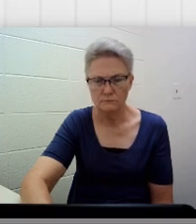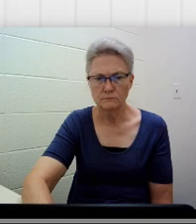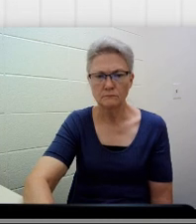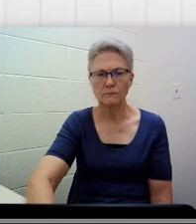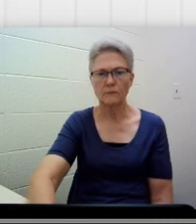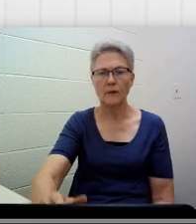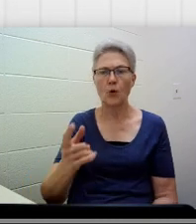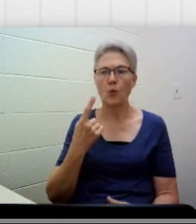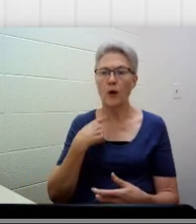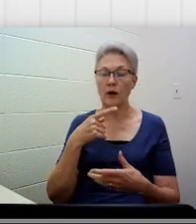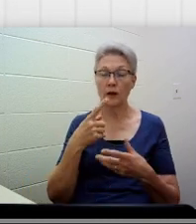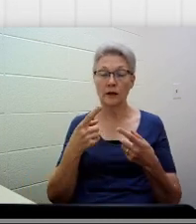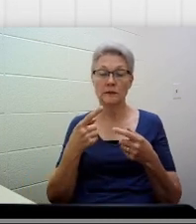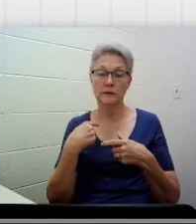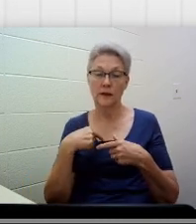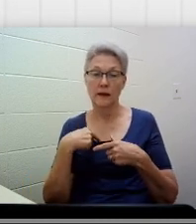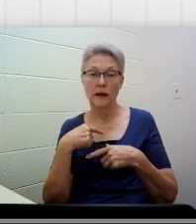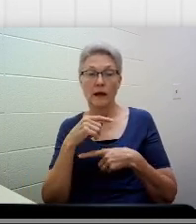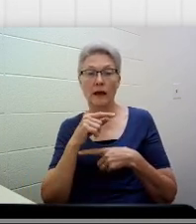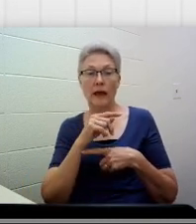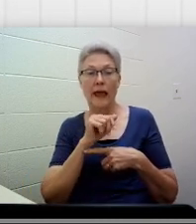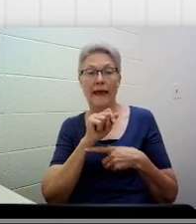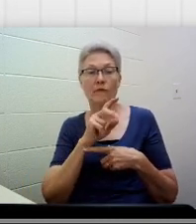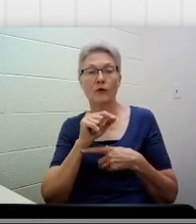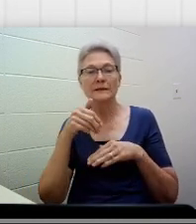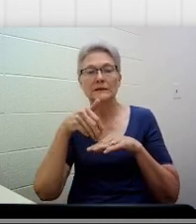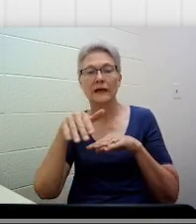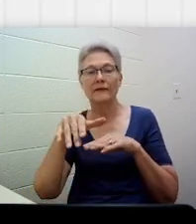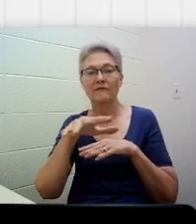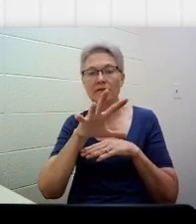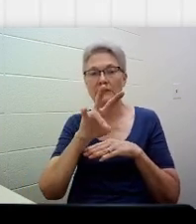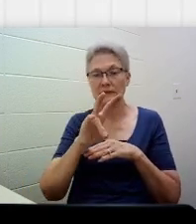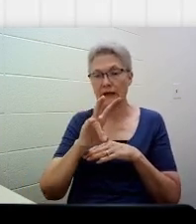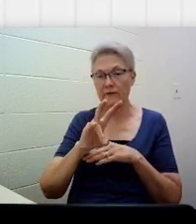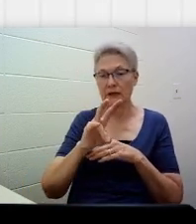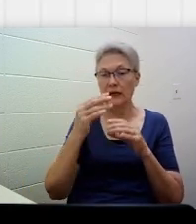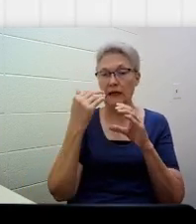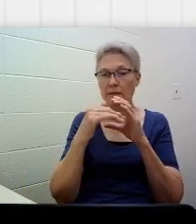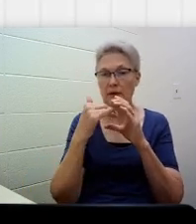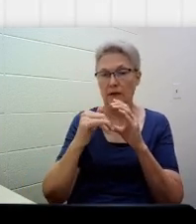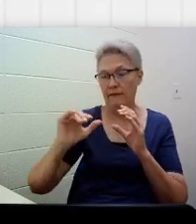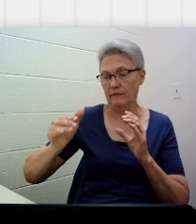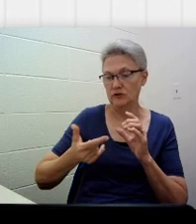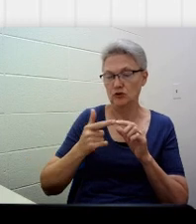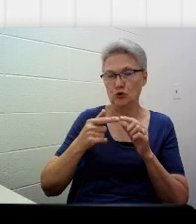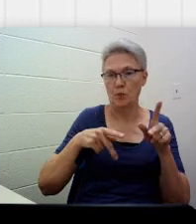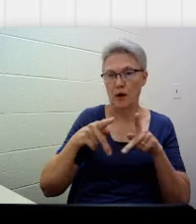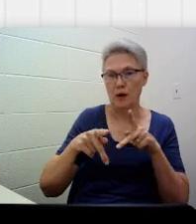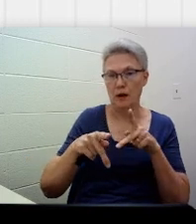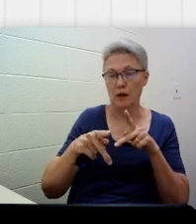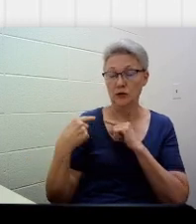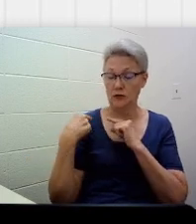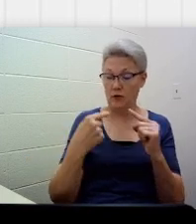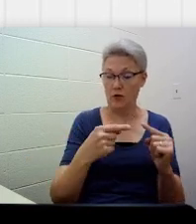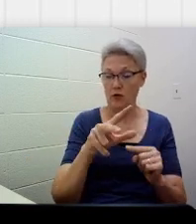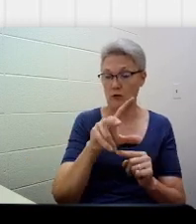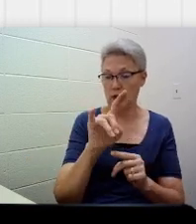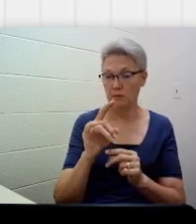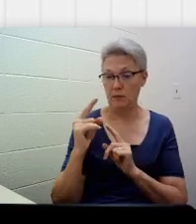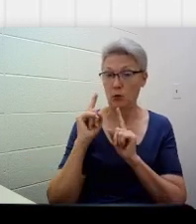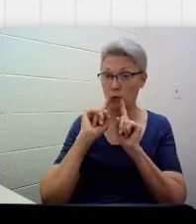sent 57 email invitations to a party. So far, 38 people replied. How many people still need to